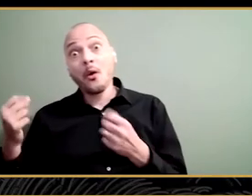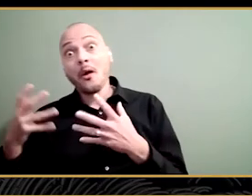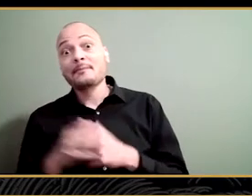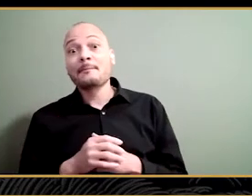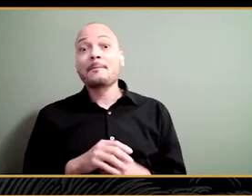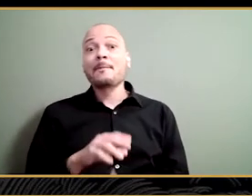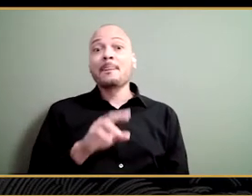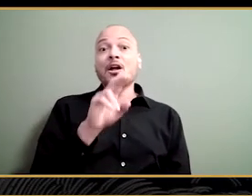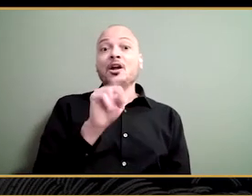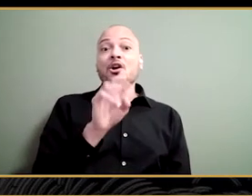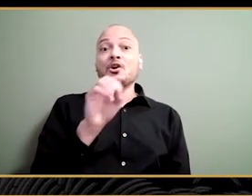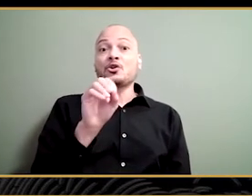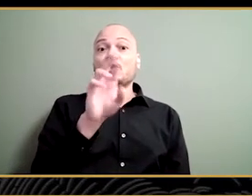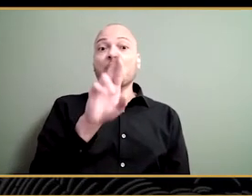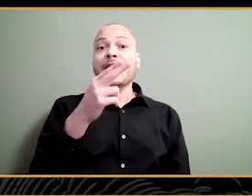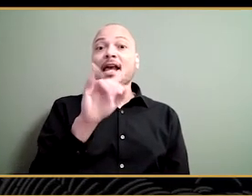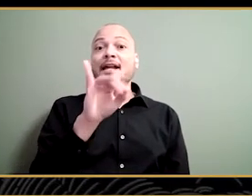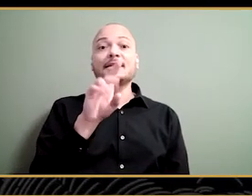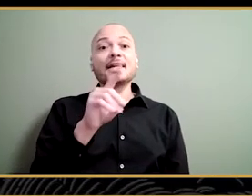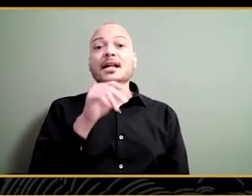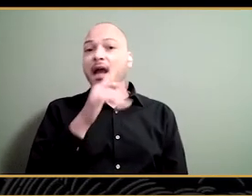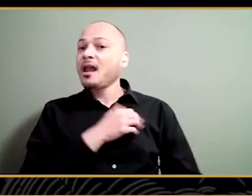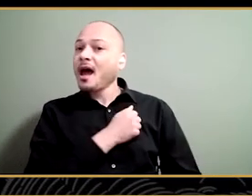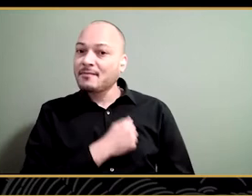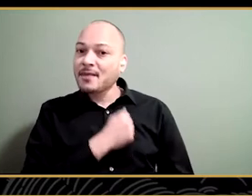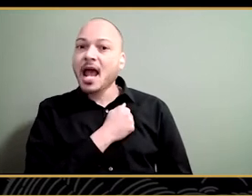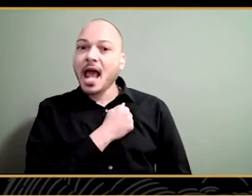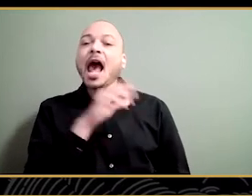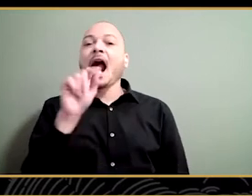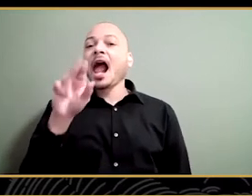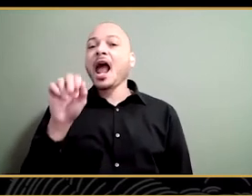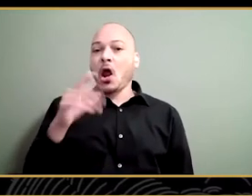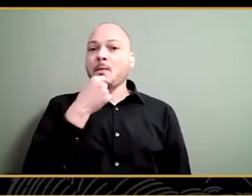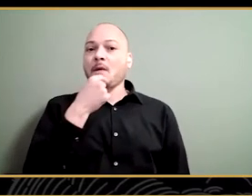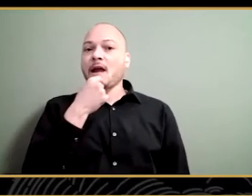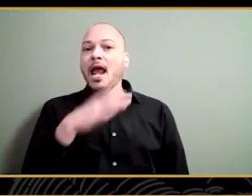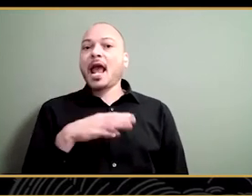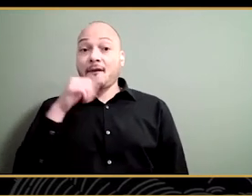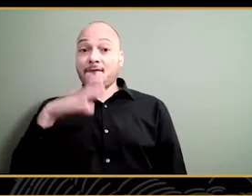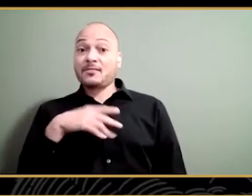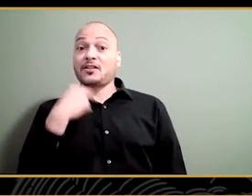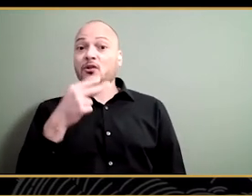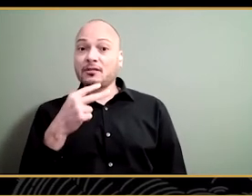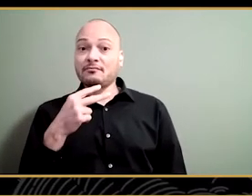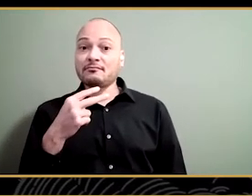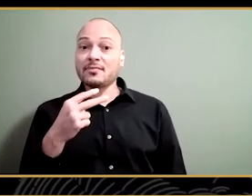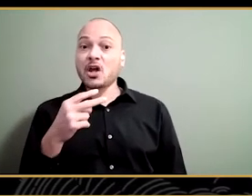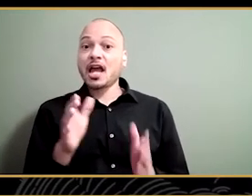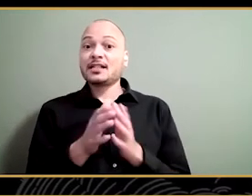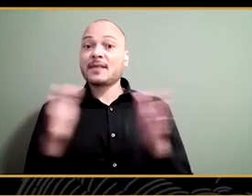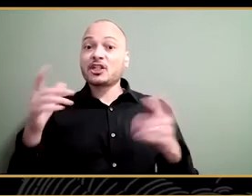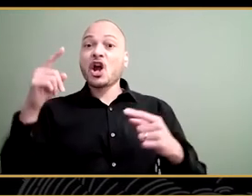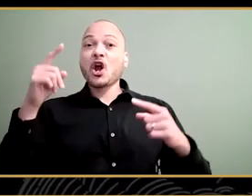Hindi's unapologetically Arab queer and feminist voice inventively spans a range of forms, reminding us